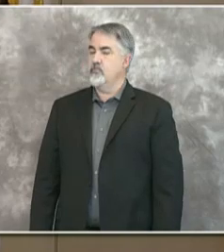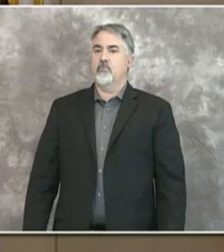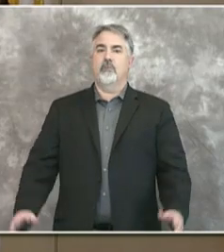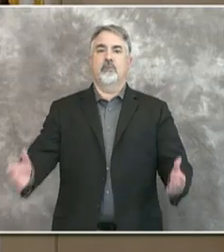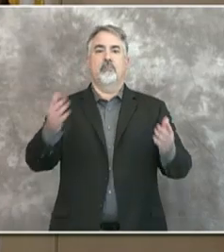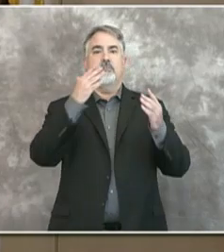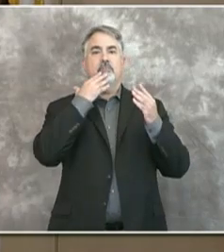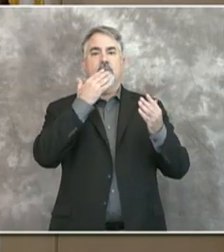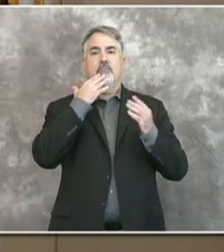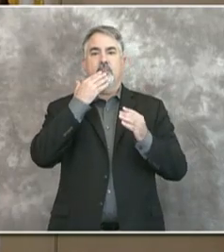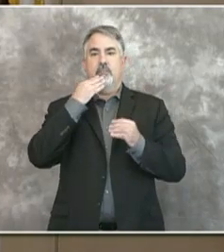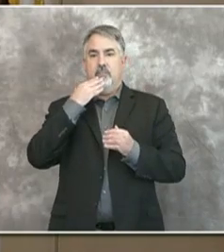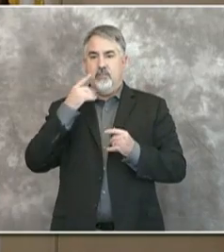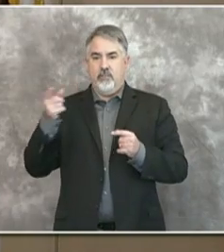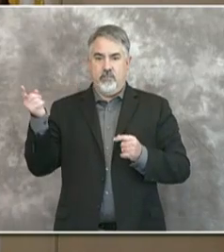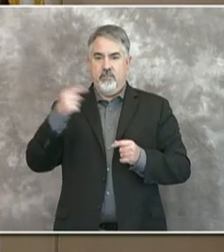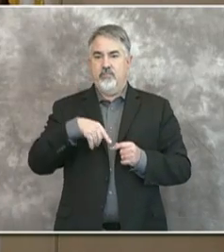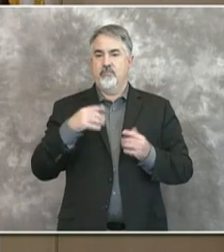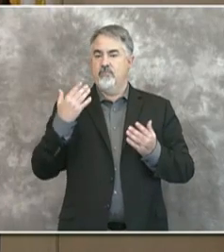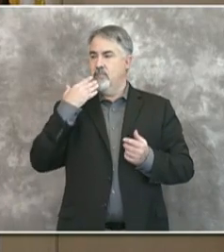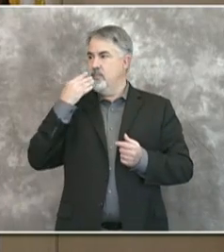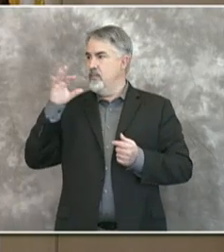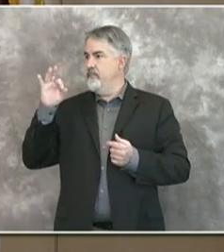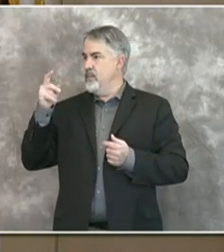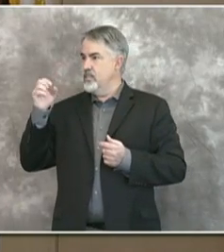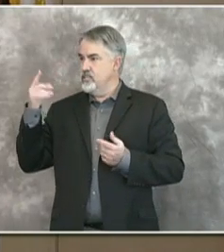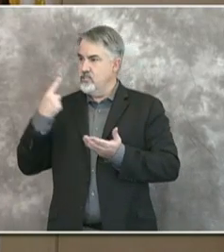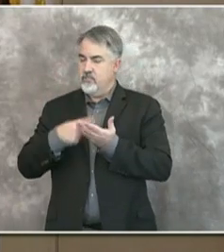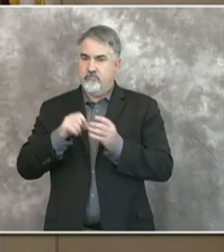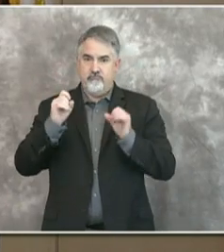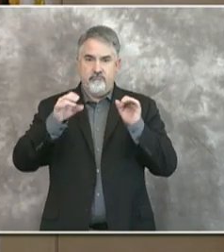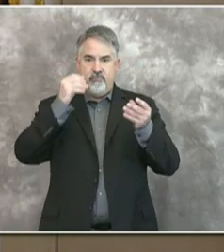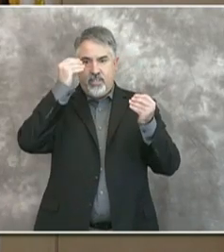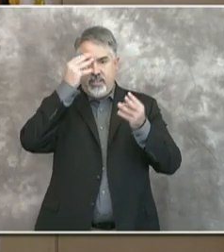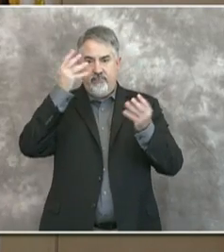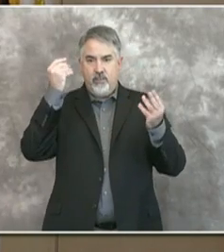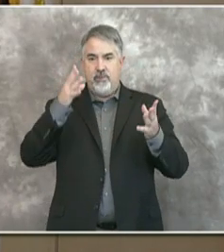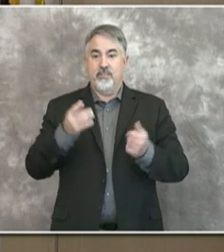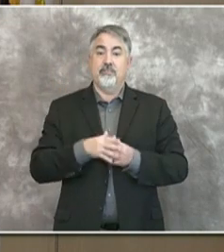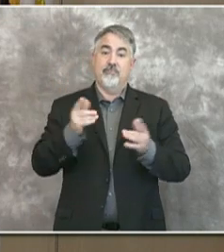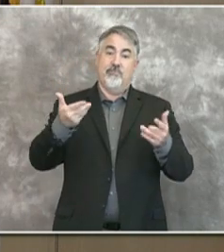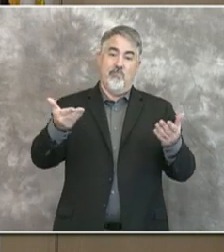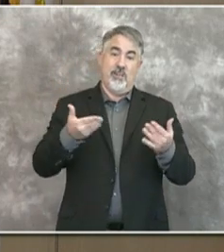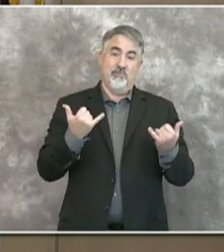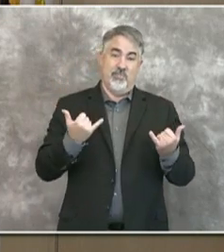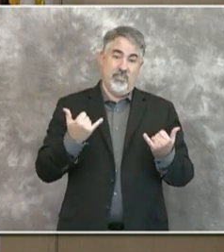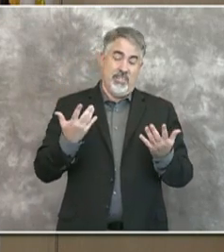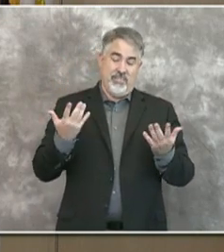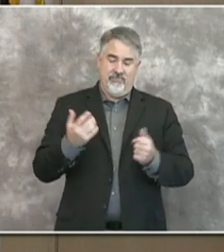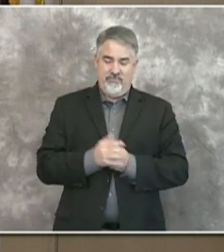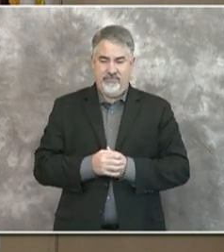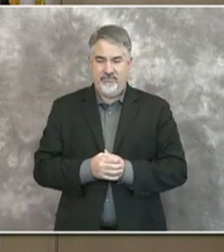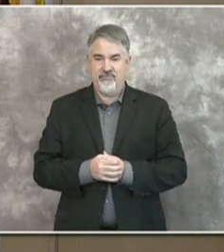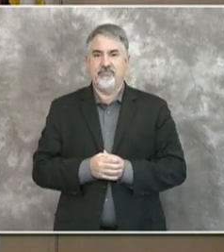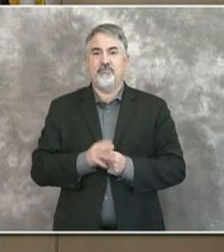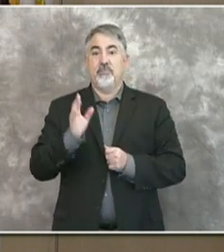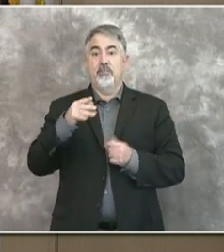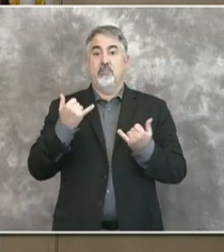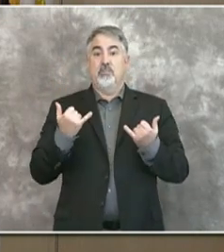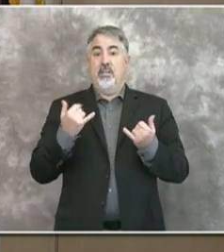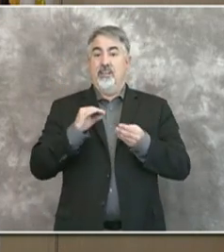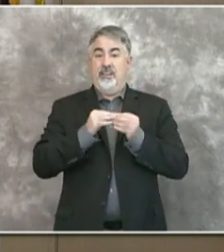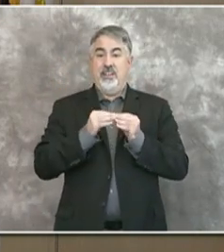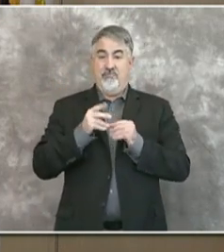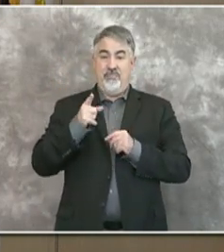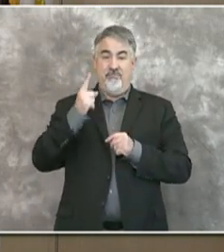Thank you, Supervisor Fletcher, and good afternoon, everyone, and welcome to today's briefing. Today's statistics for